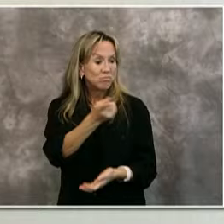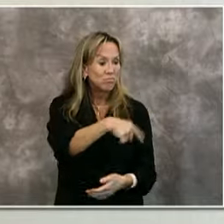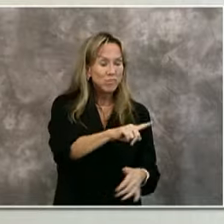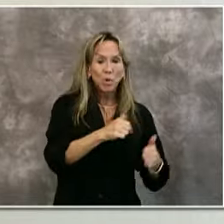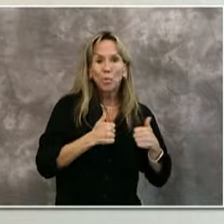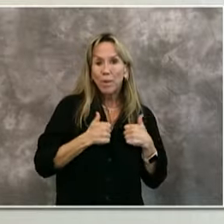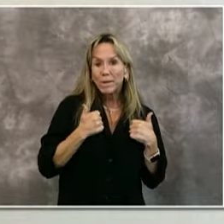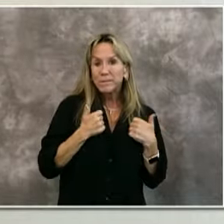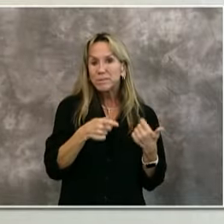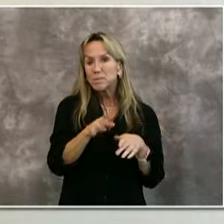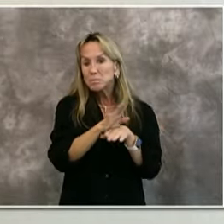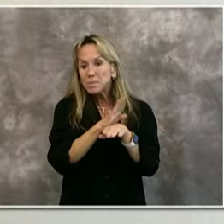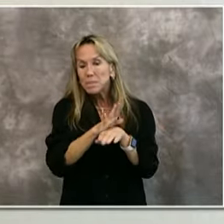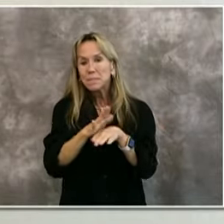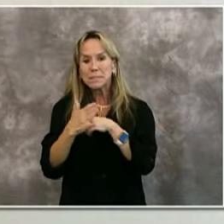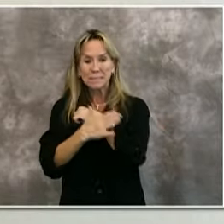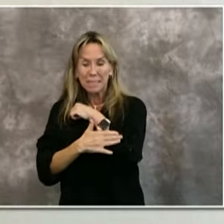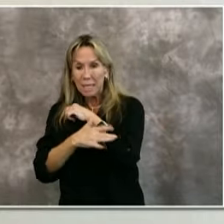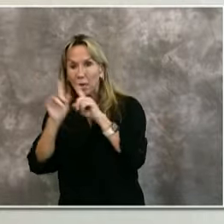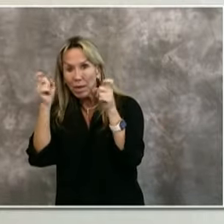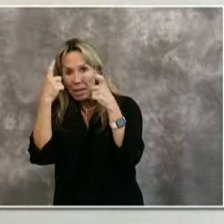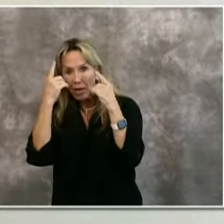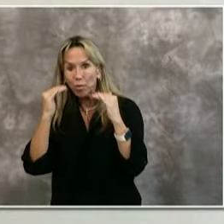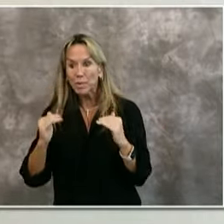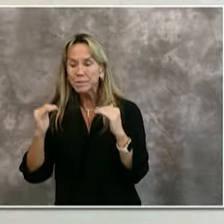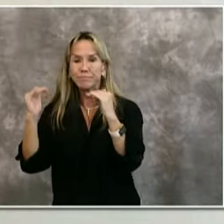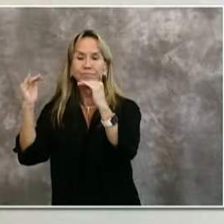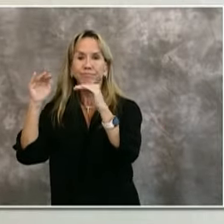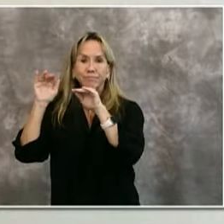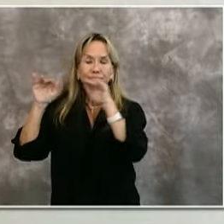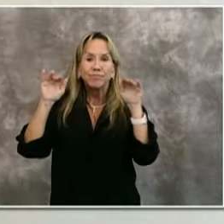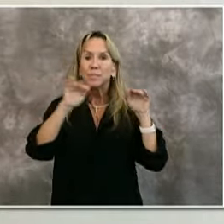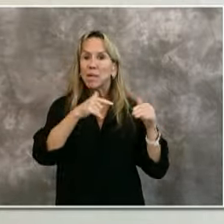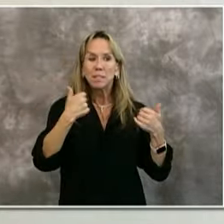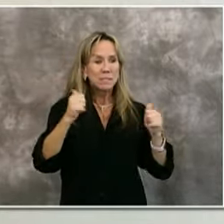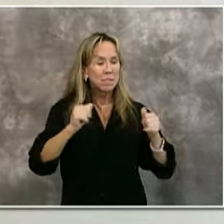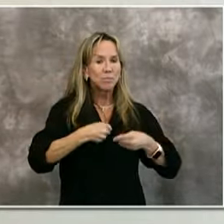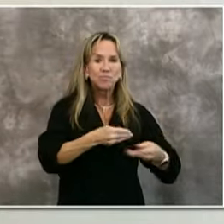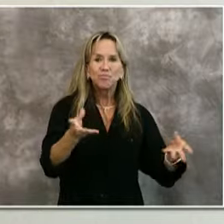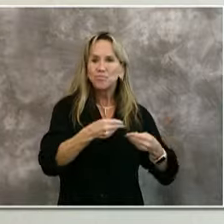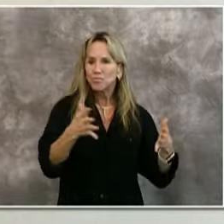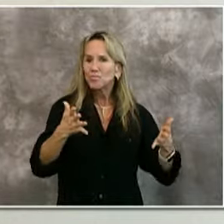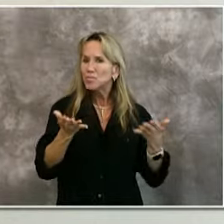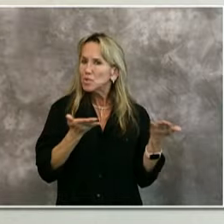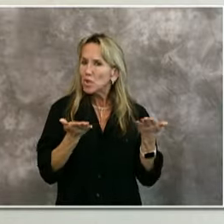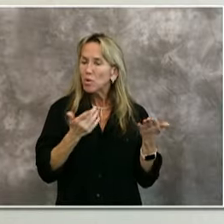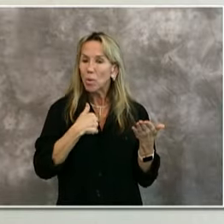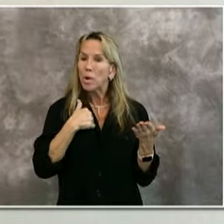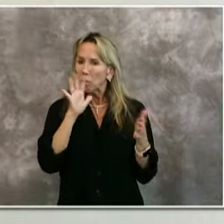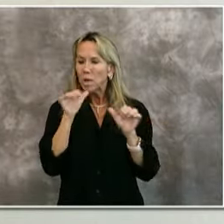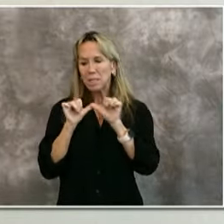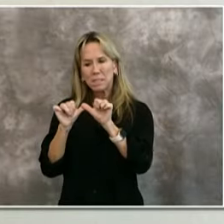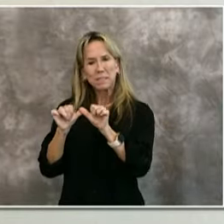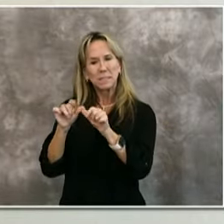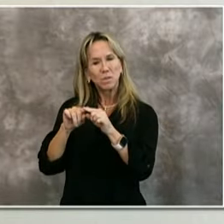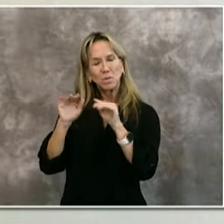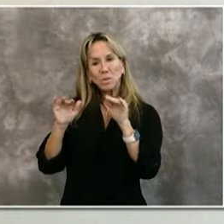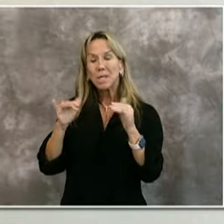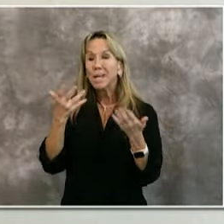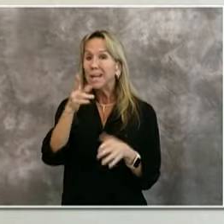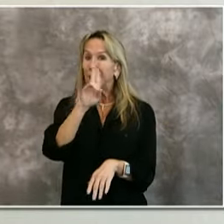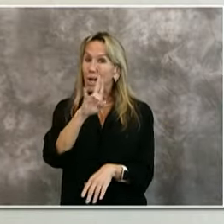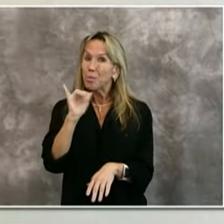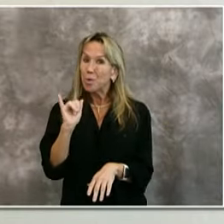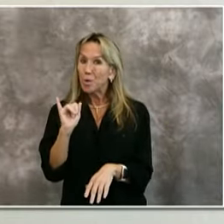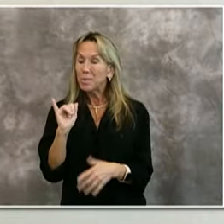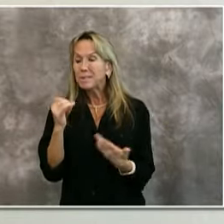to county government to continue to try and provide the services that we need to provide. And so we'll continue to do that. State unemployment insurance